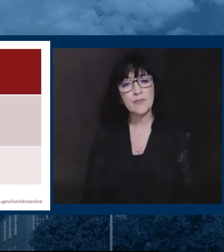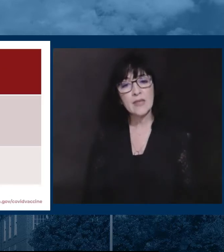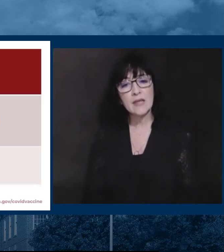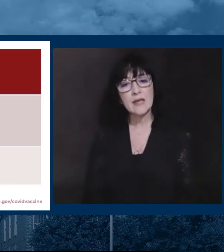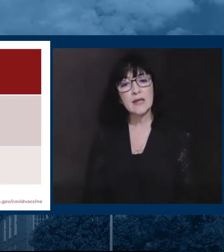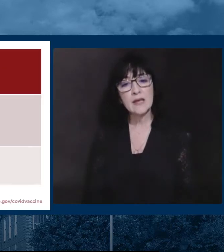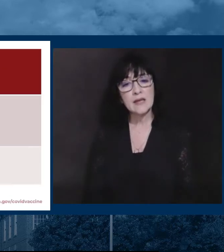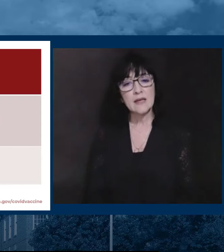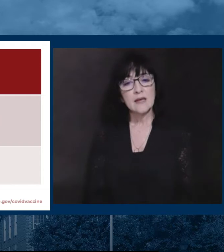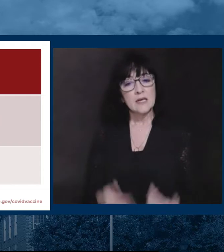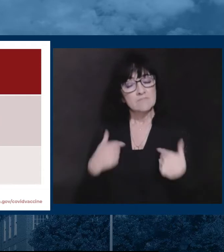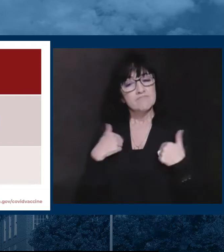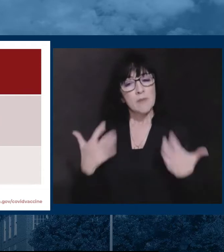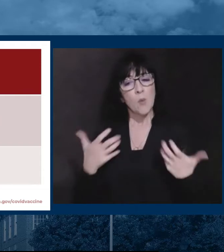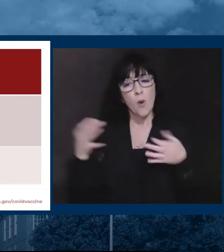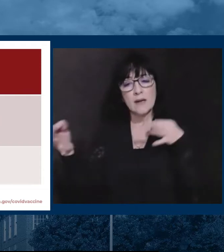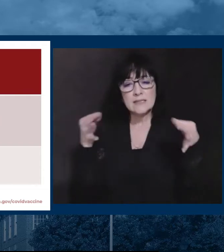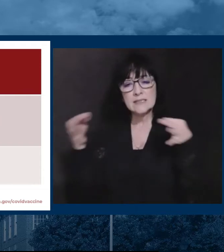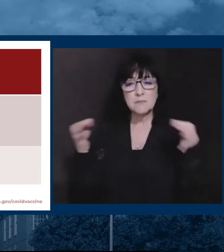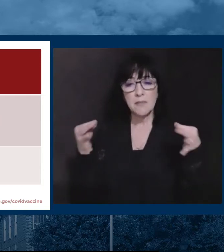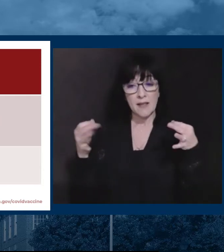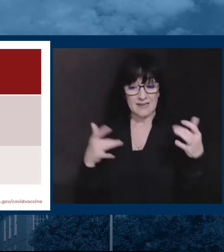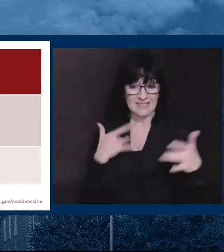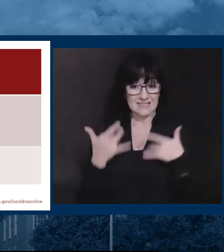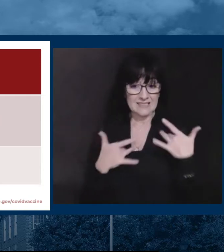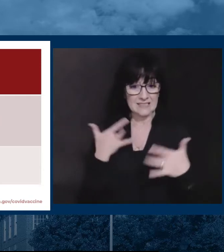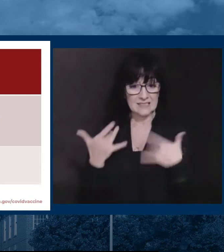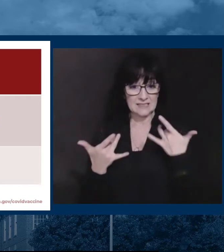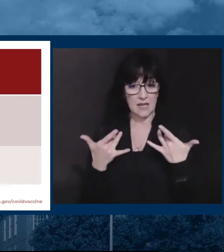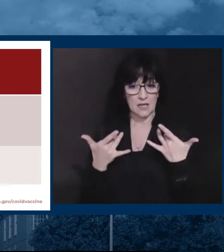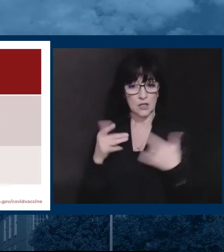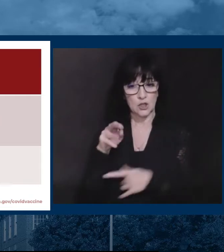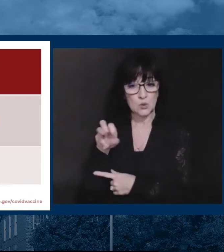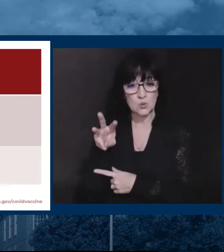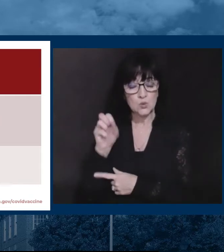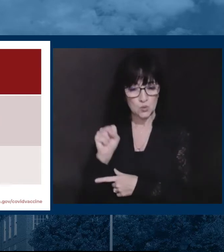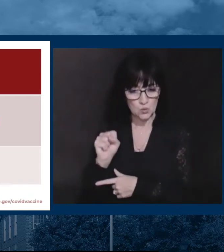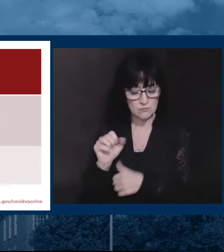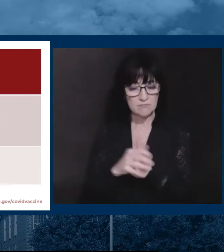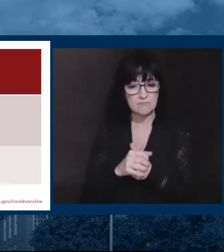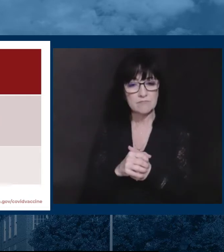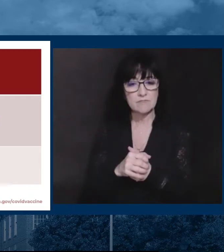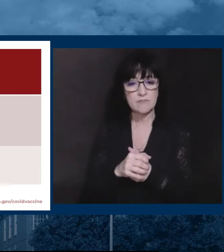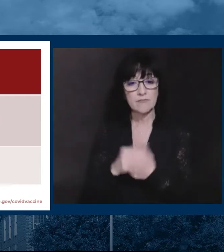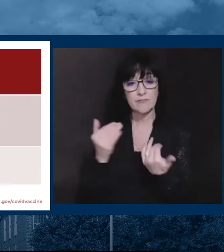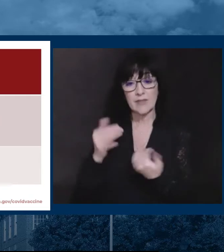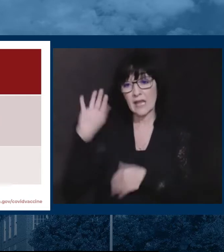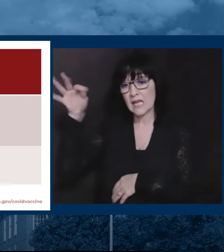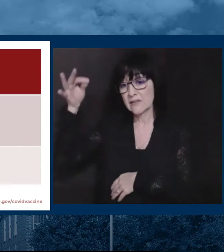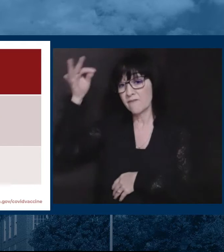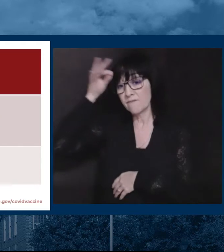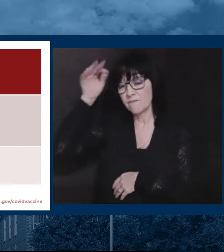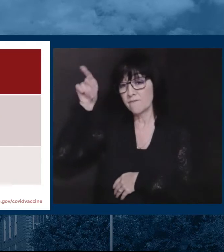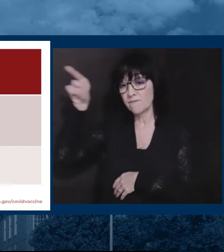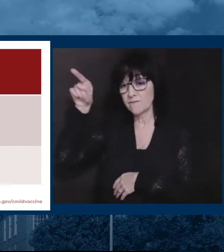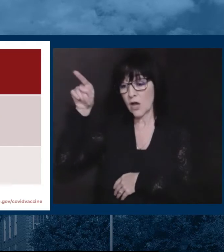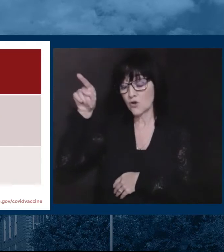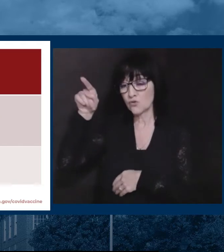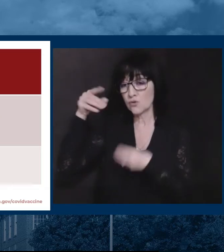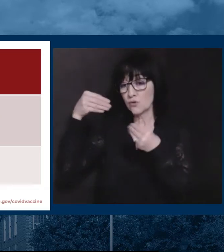news, which is with the federal pharmacy program, we now have